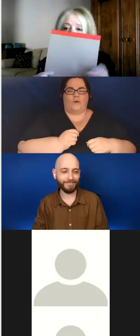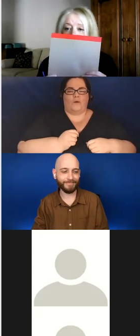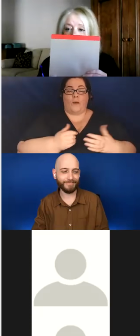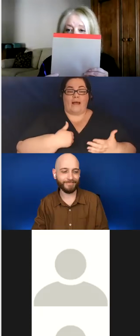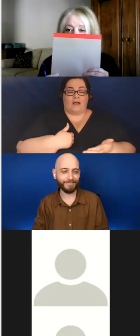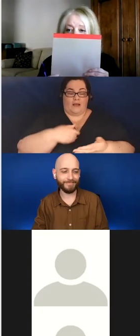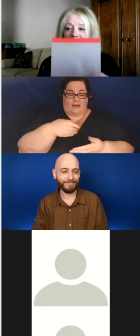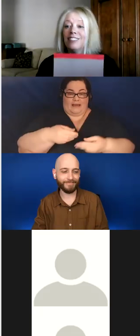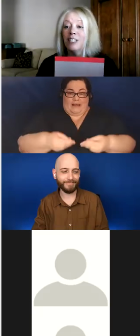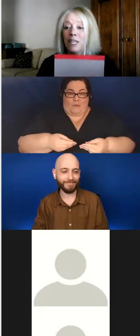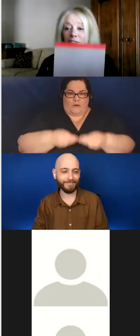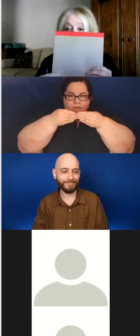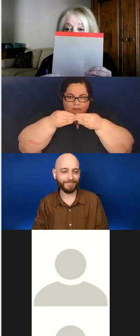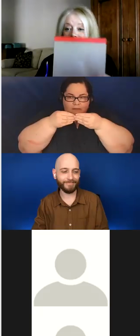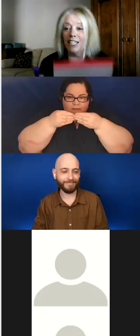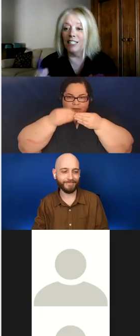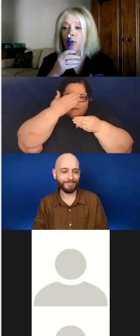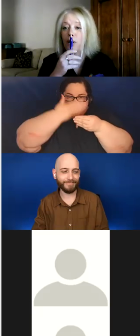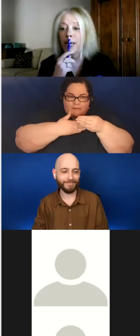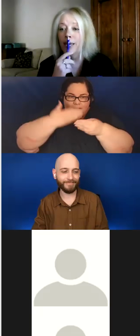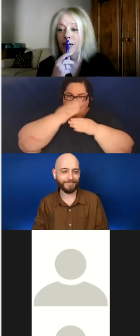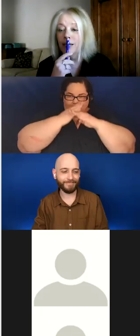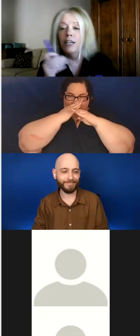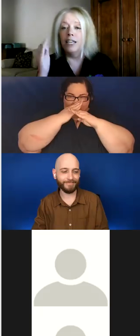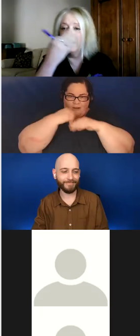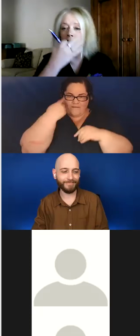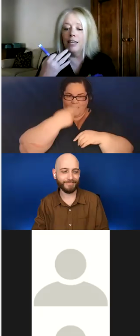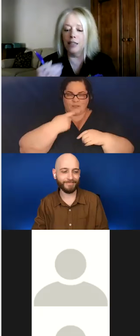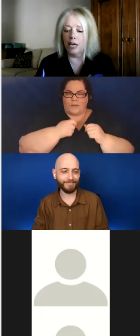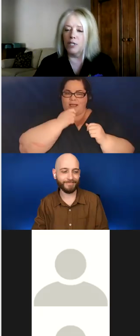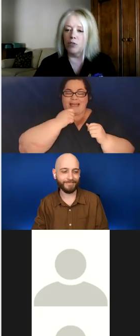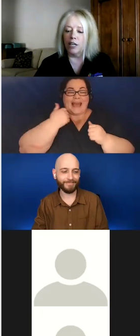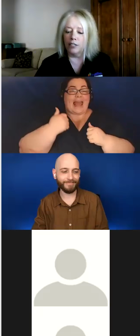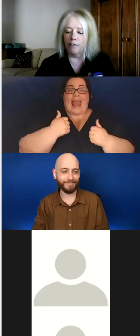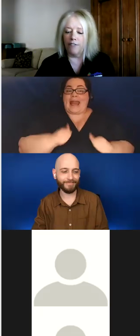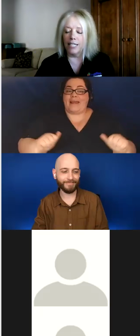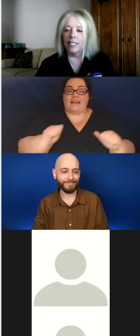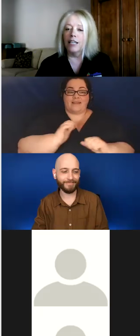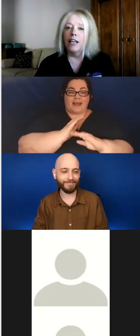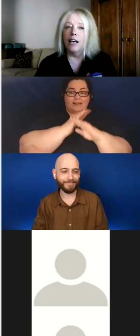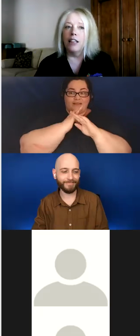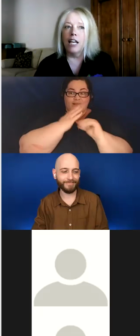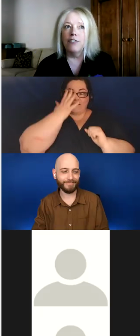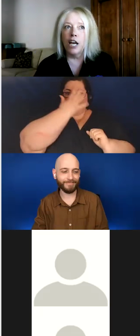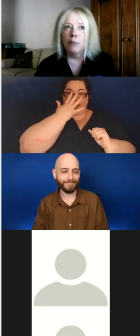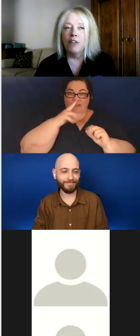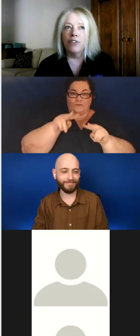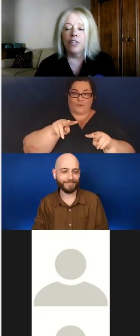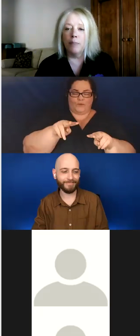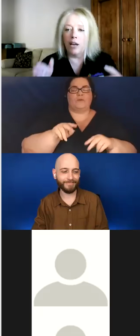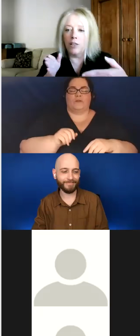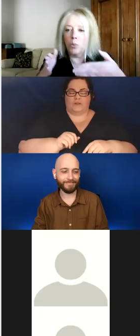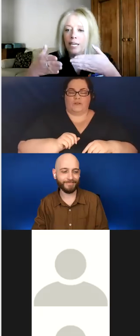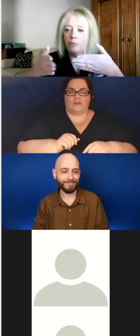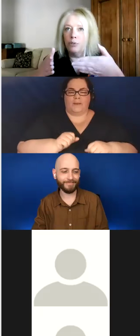clipboard or a chart, something in front of our face, or a pen, anything that obstructs our face. A lot of time, if you